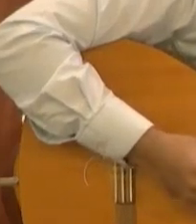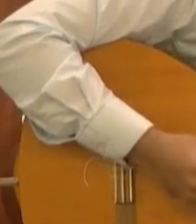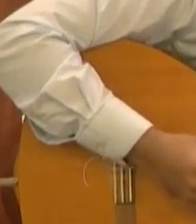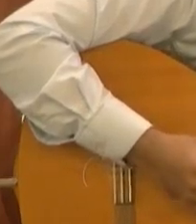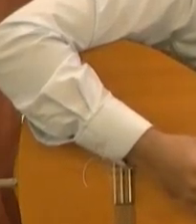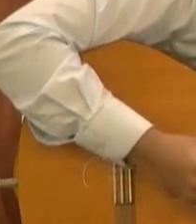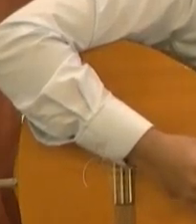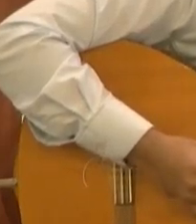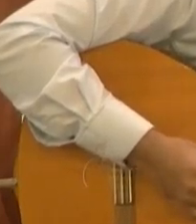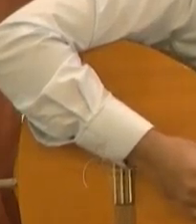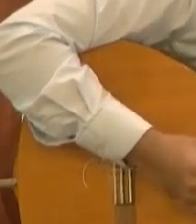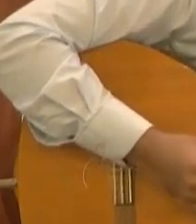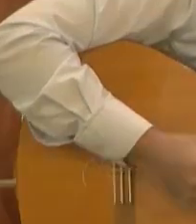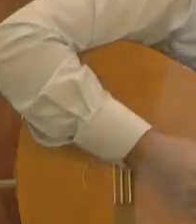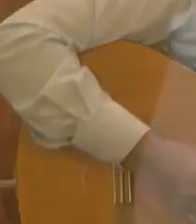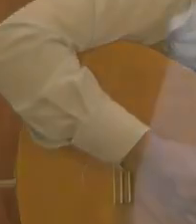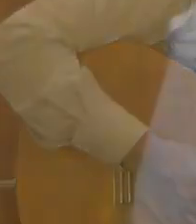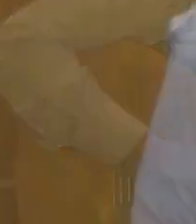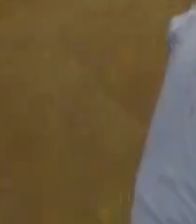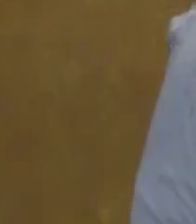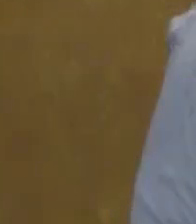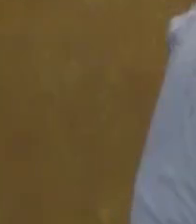your love